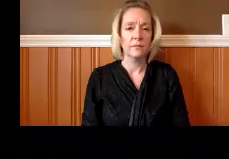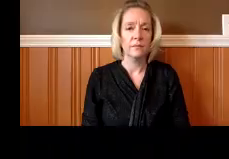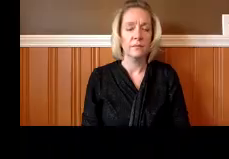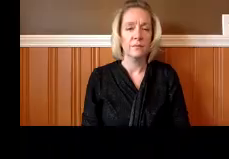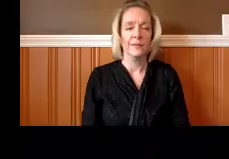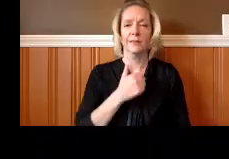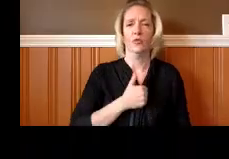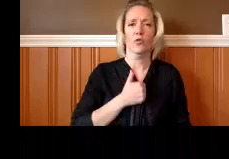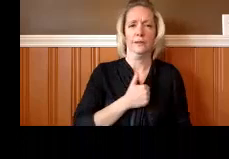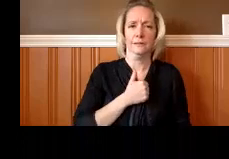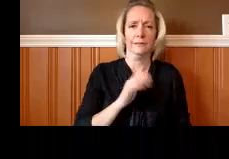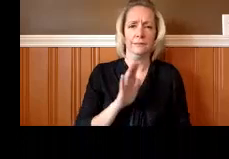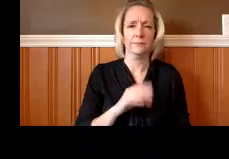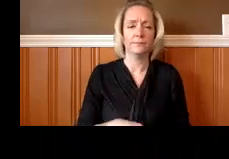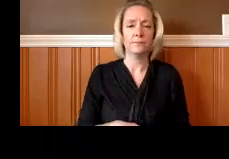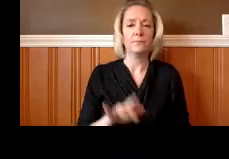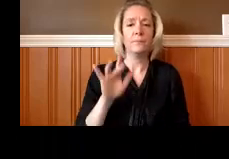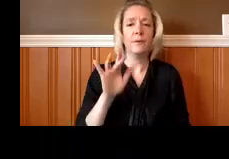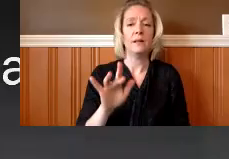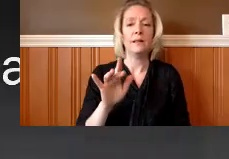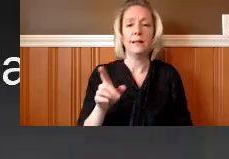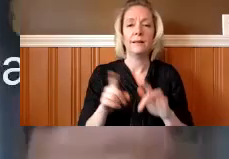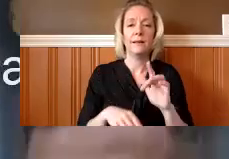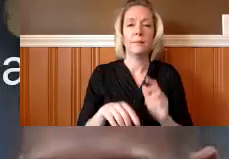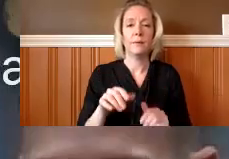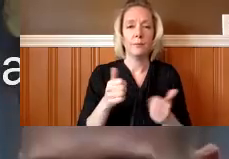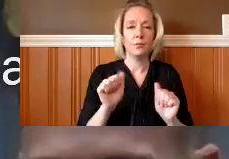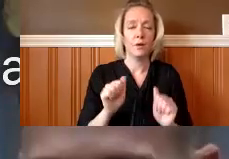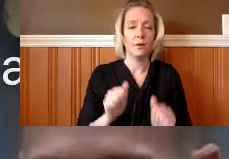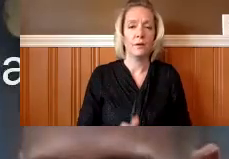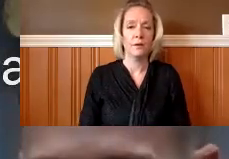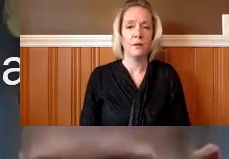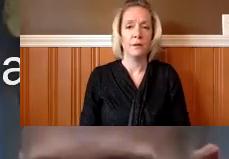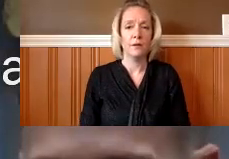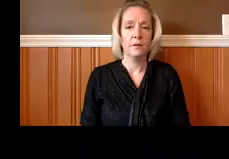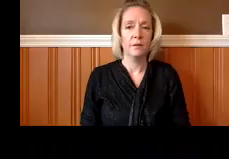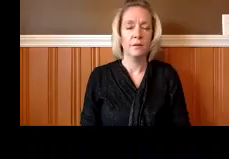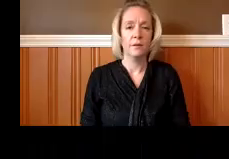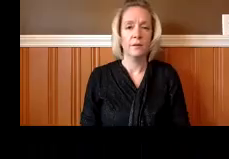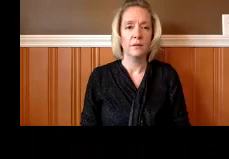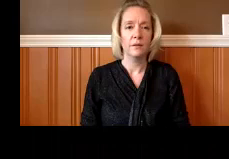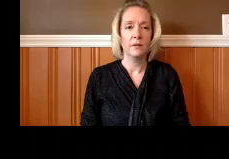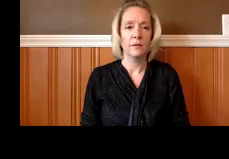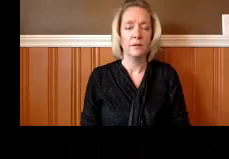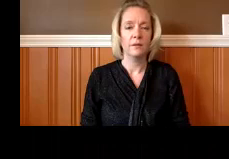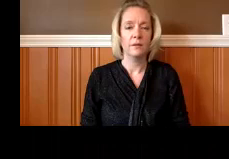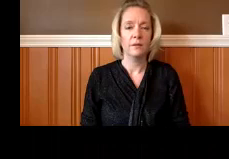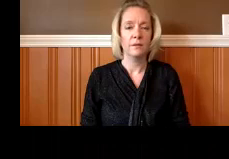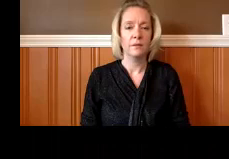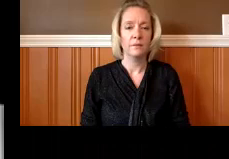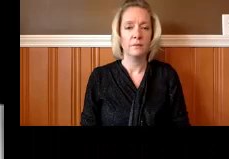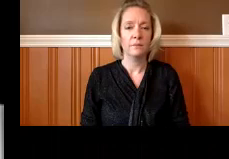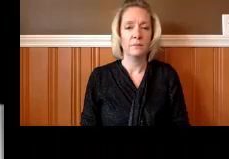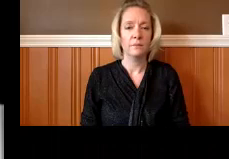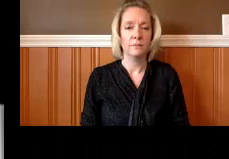Sorry, people. Just click the button, skip ads. Trying. My mouse disappeared. Here we